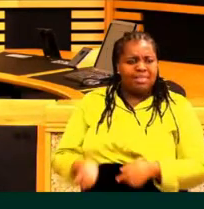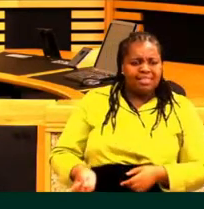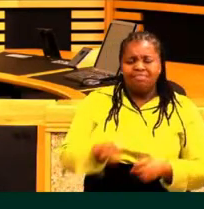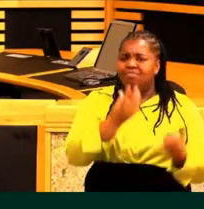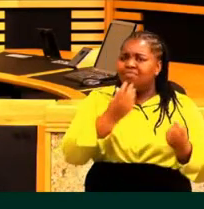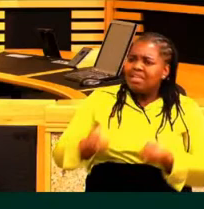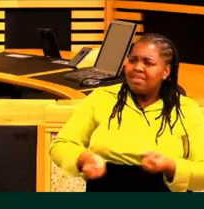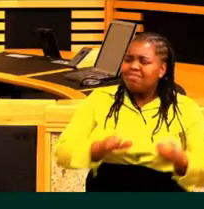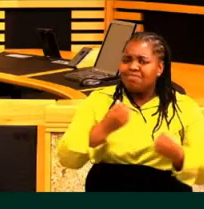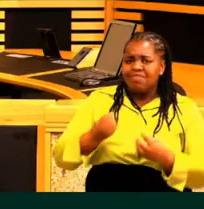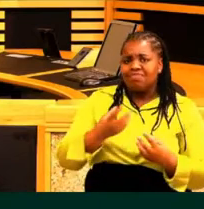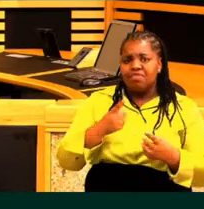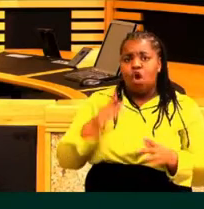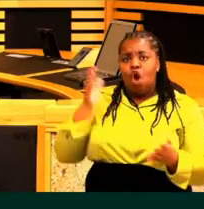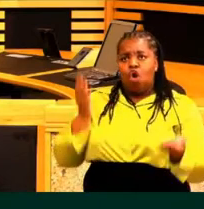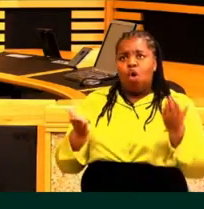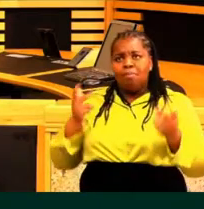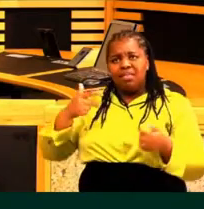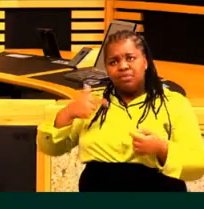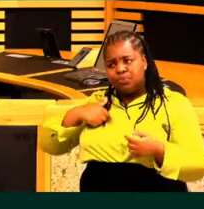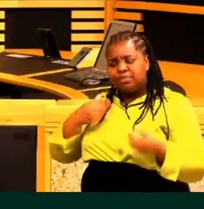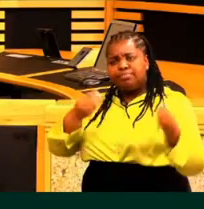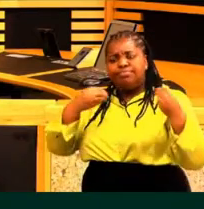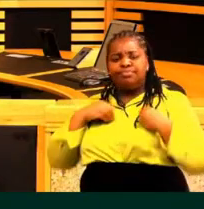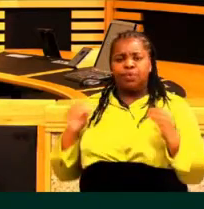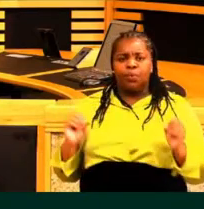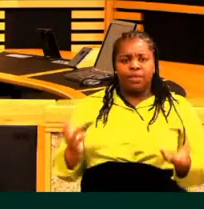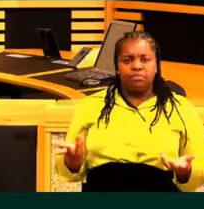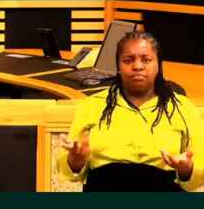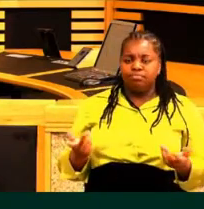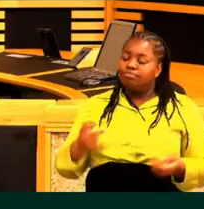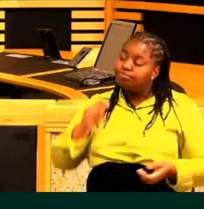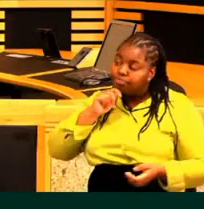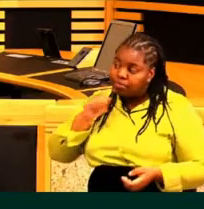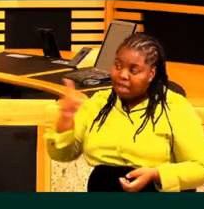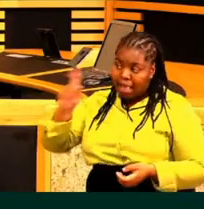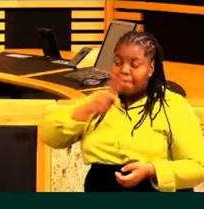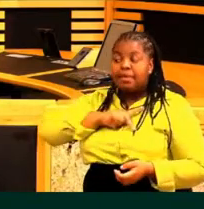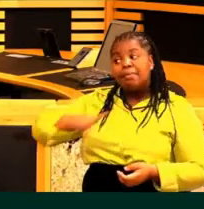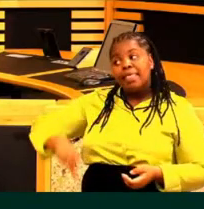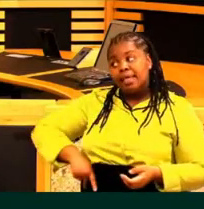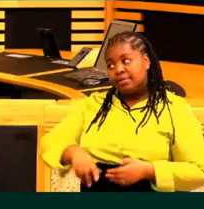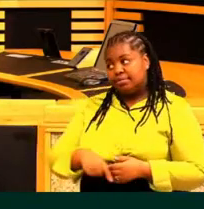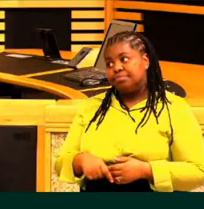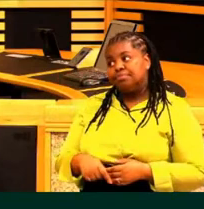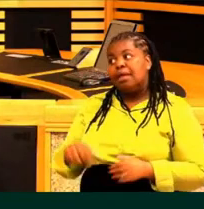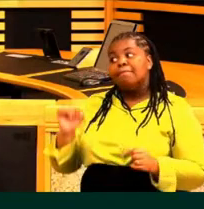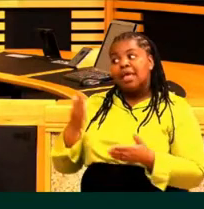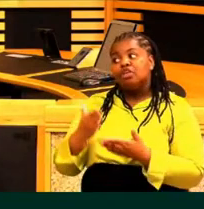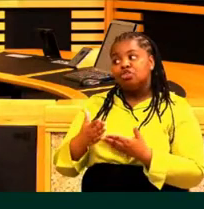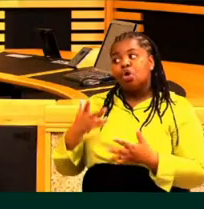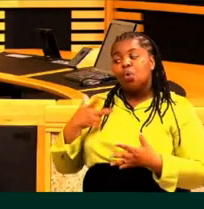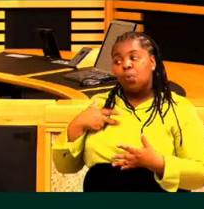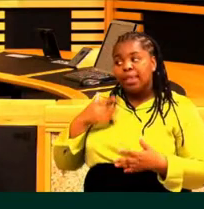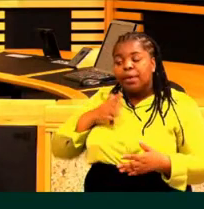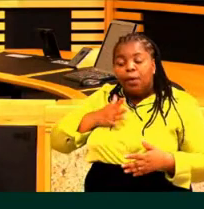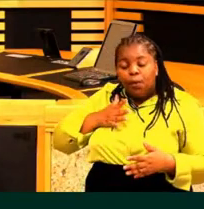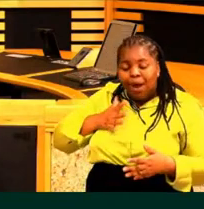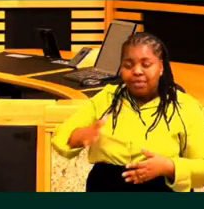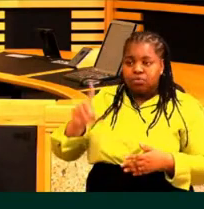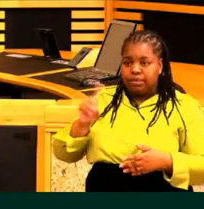comparison to the benefits that we get out of this so I would wish that Premier we have to lead the debate that says